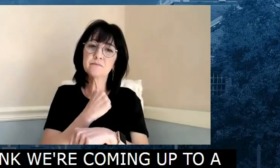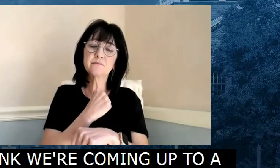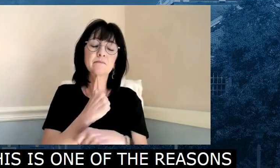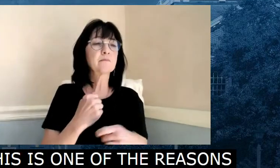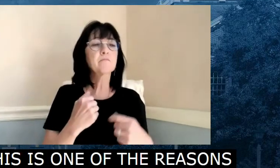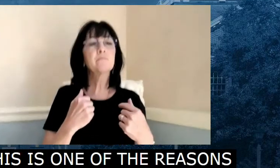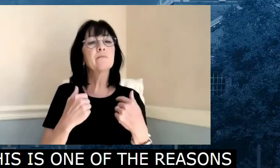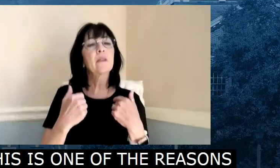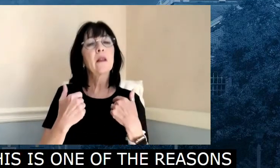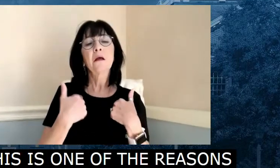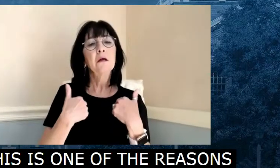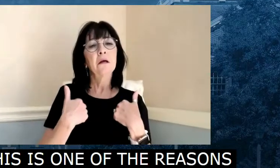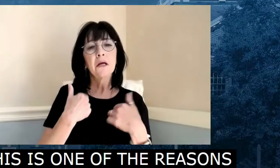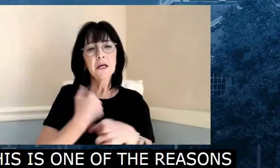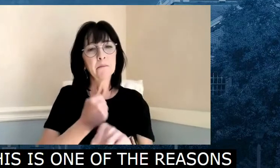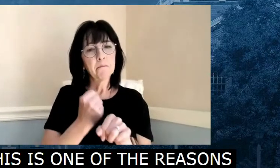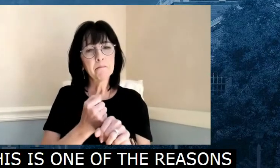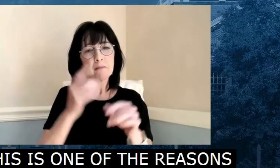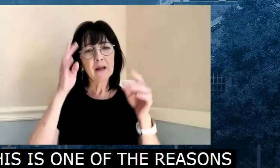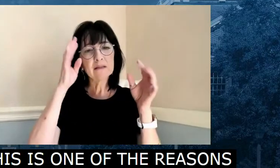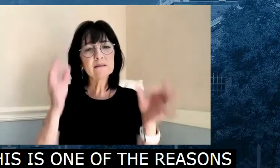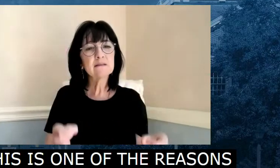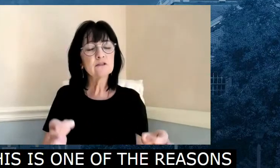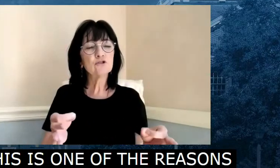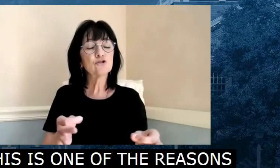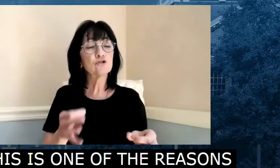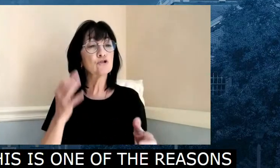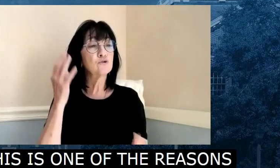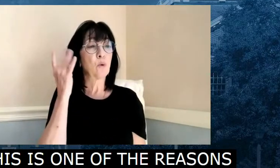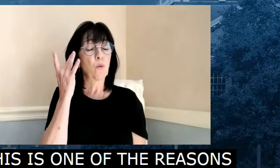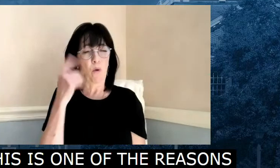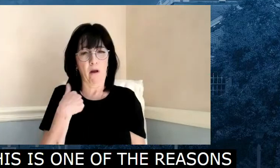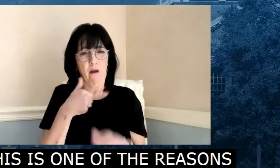decision that we made, as opposed to,